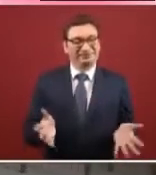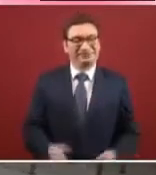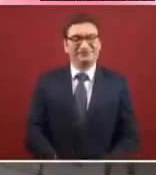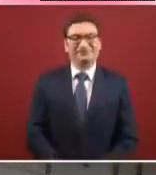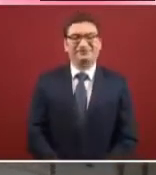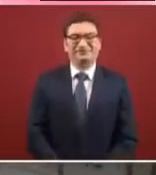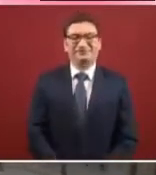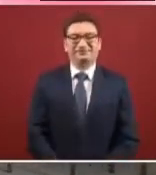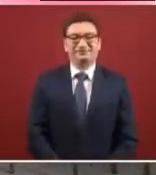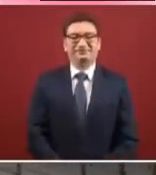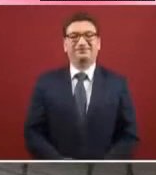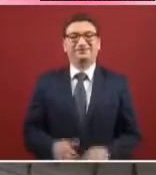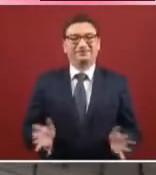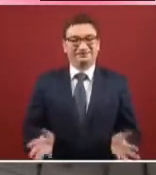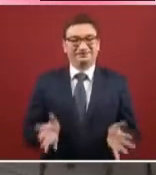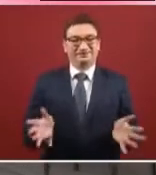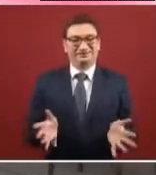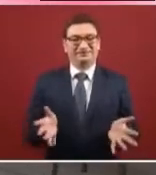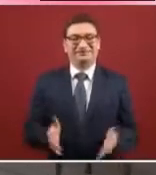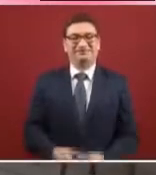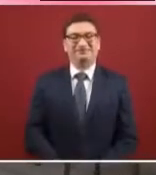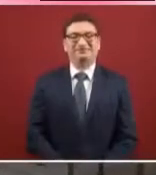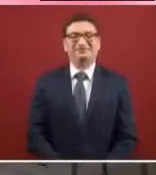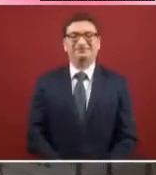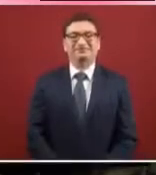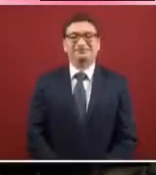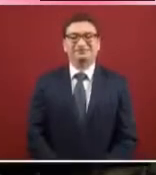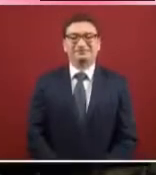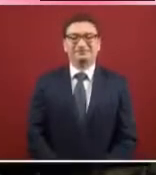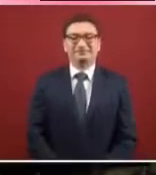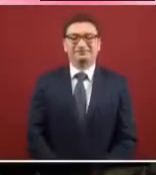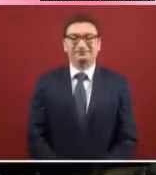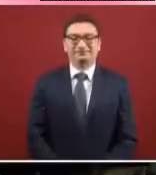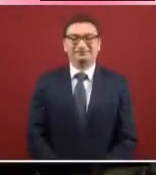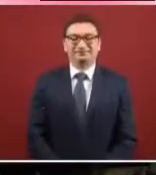Cheer up. Animo, animo. Cheer up.